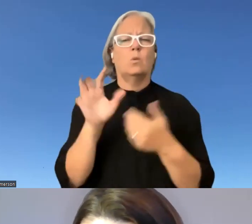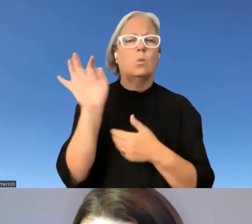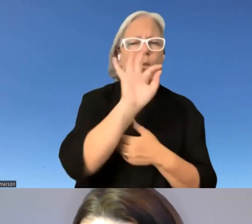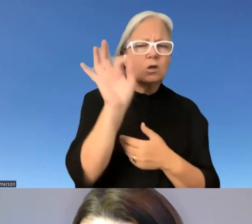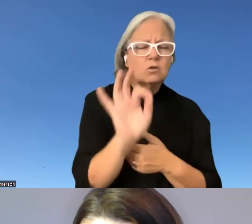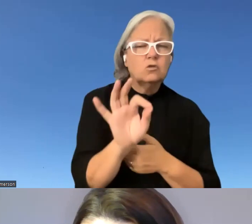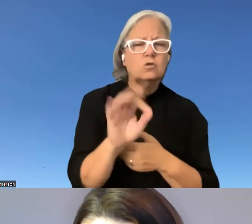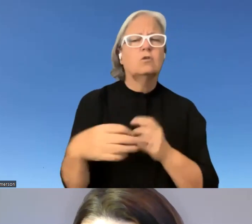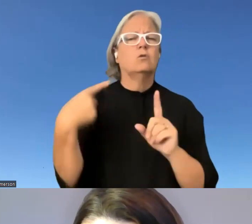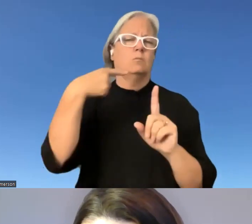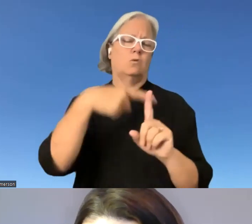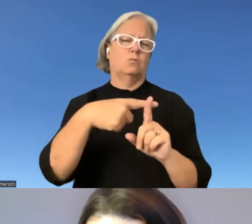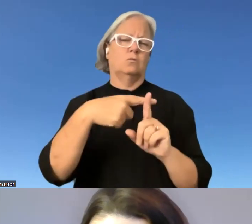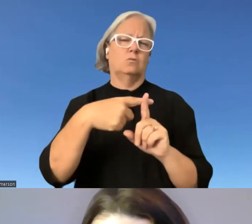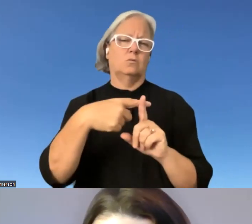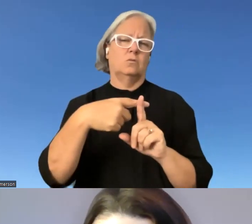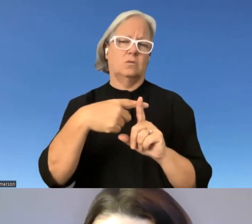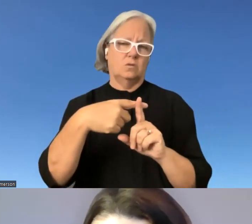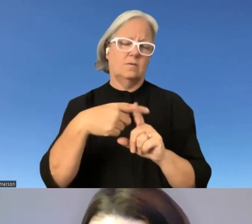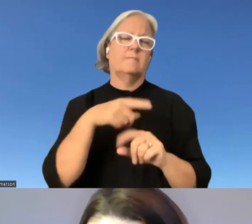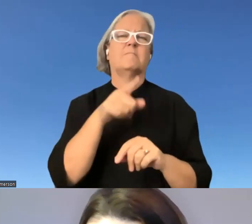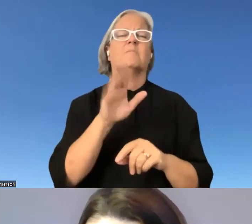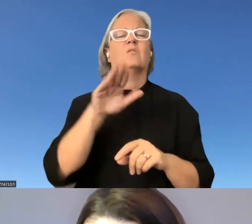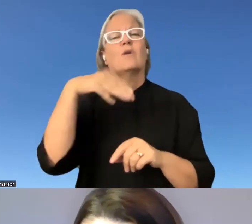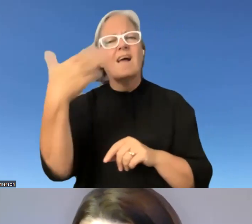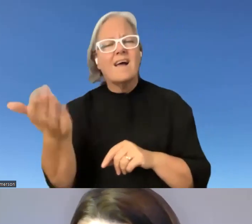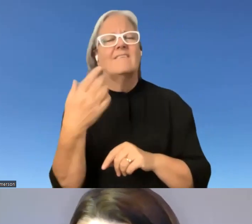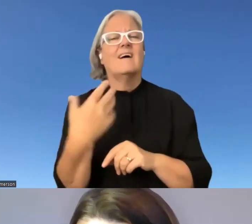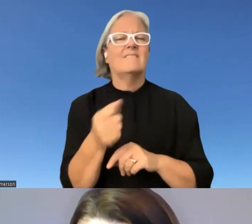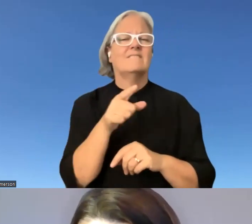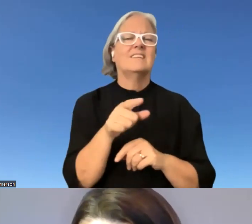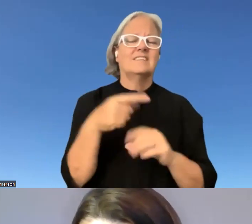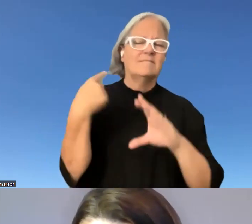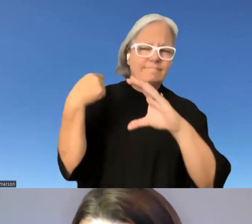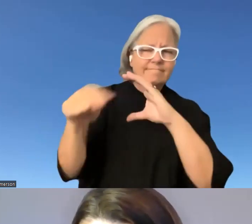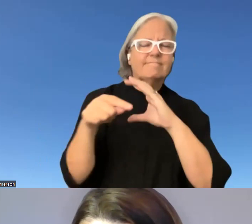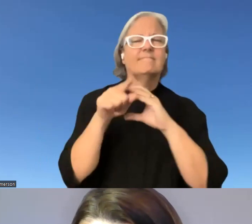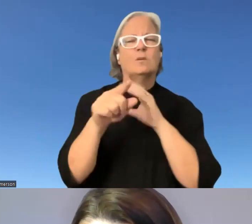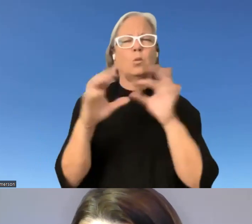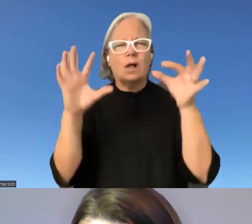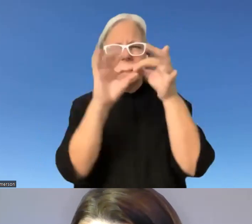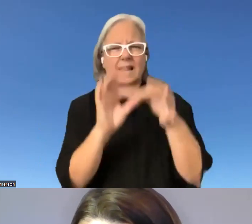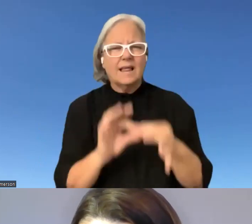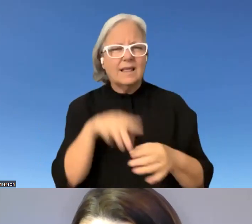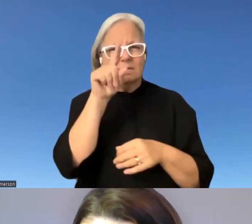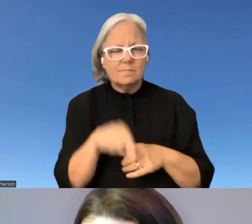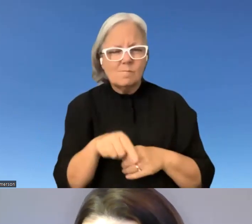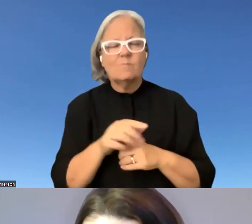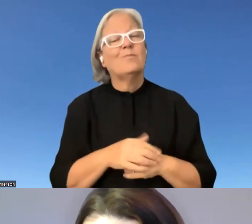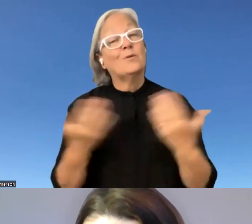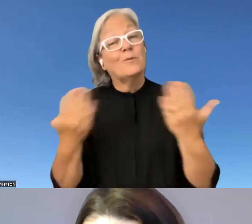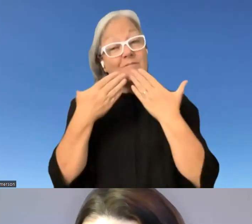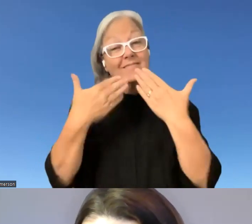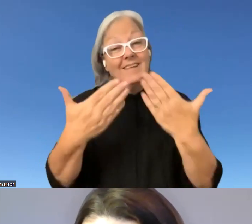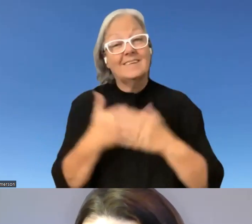of course, you will also get as follow-up message, the links, the email address, and so on. So thanks again. It's probably not